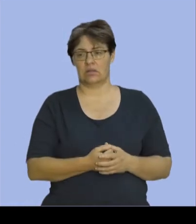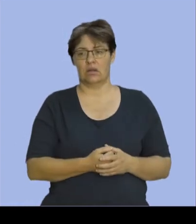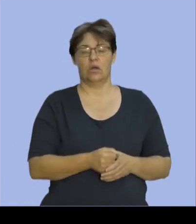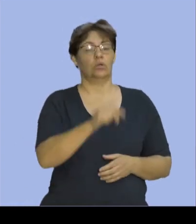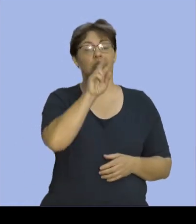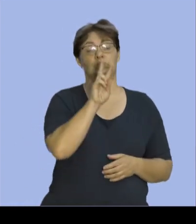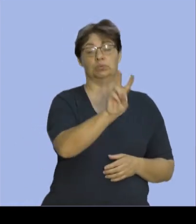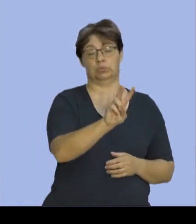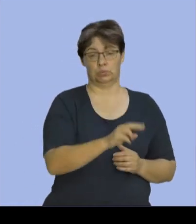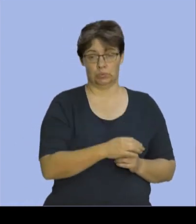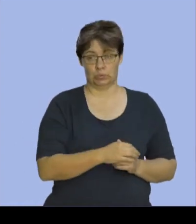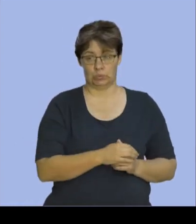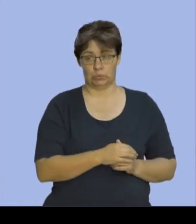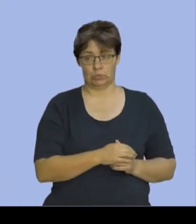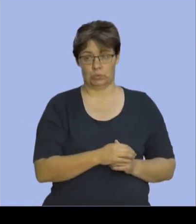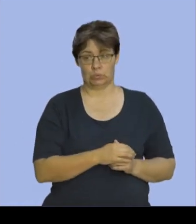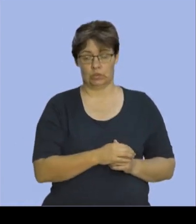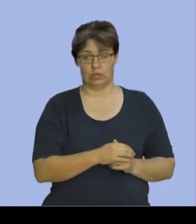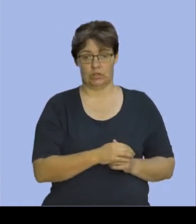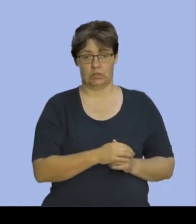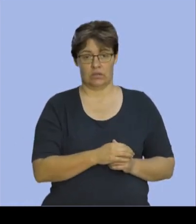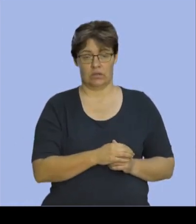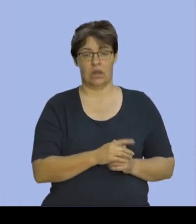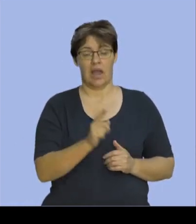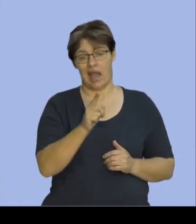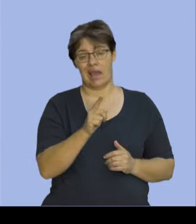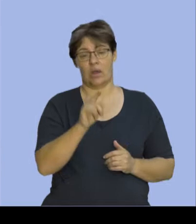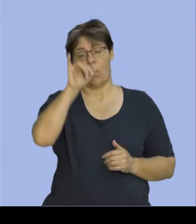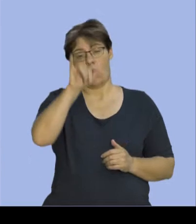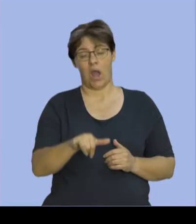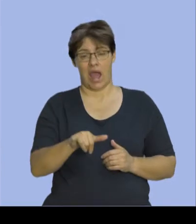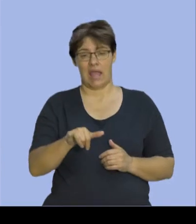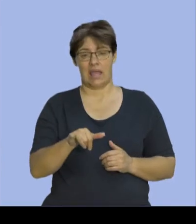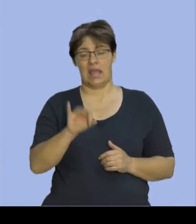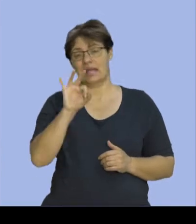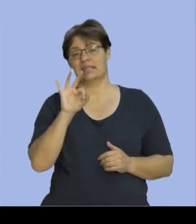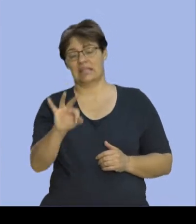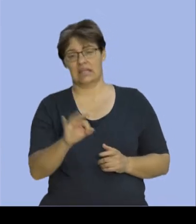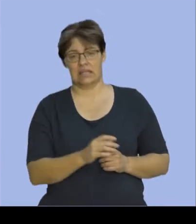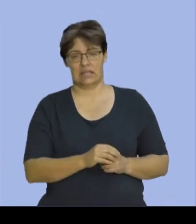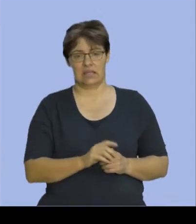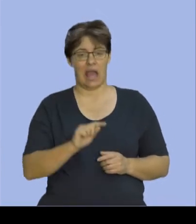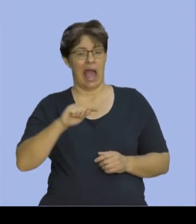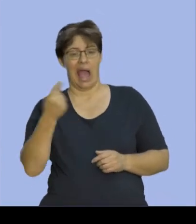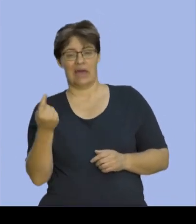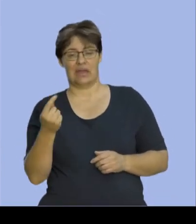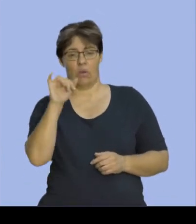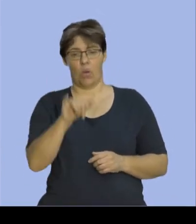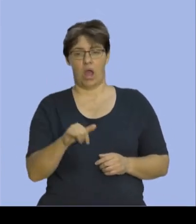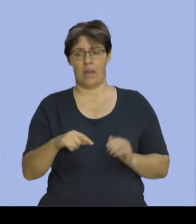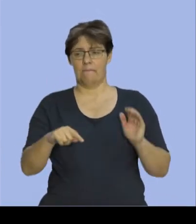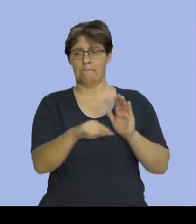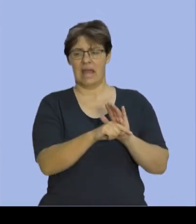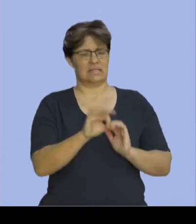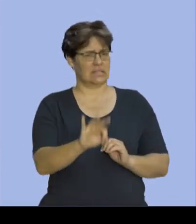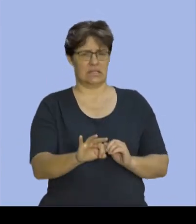and then I have my y as 3, and I have my other y as minus 3, like